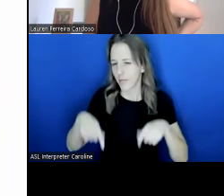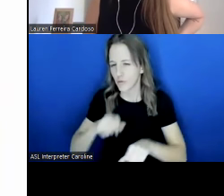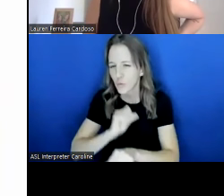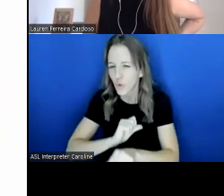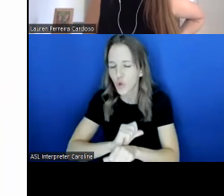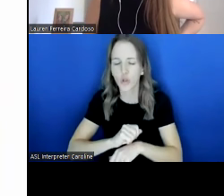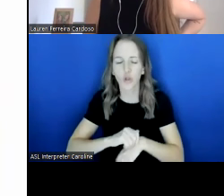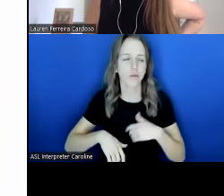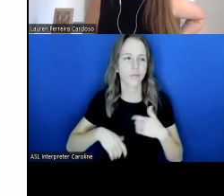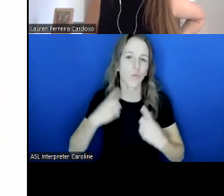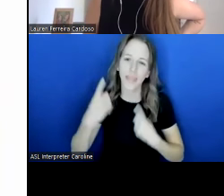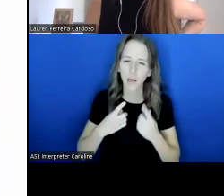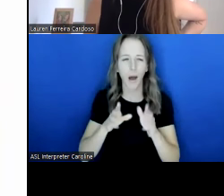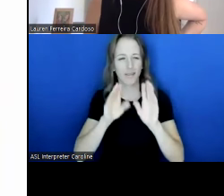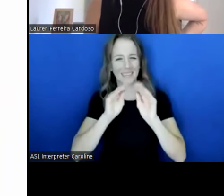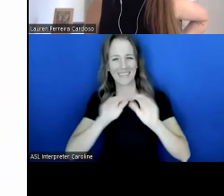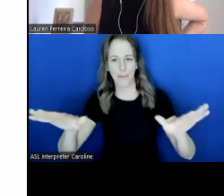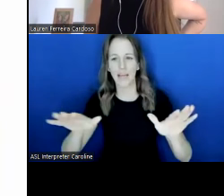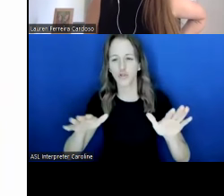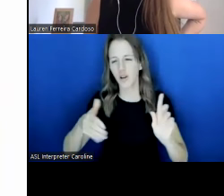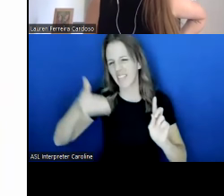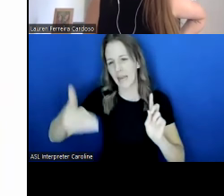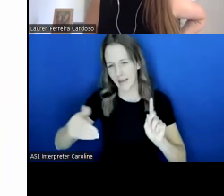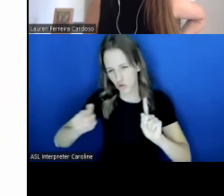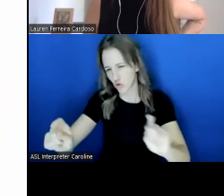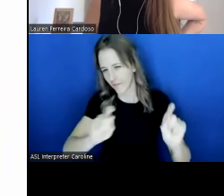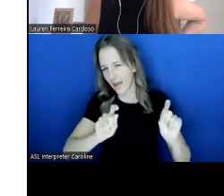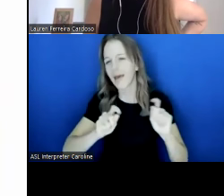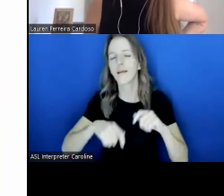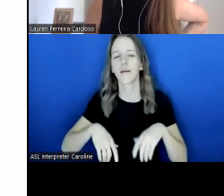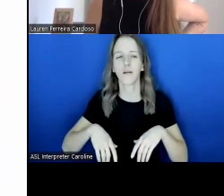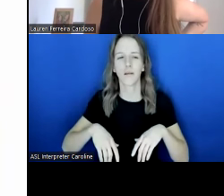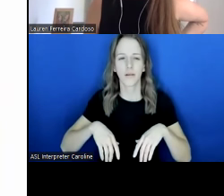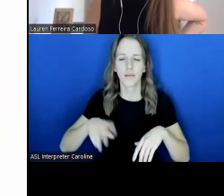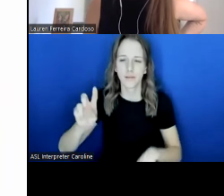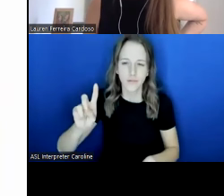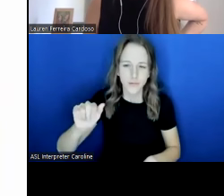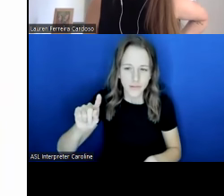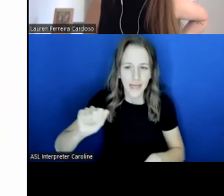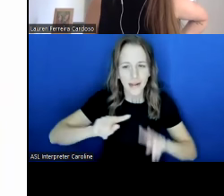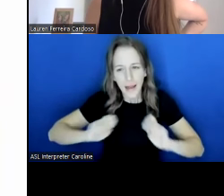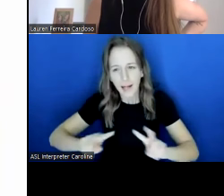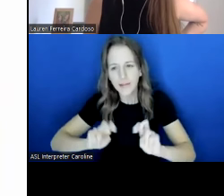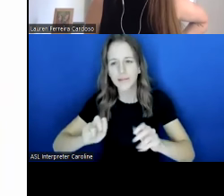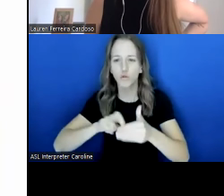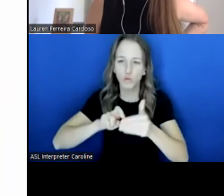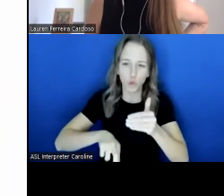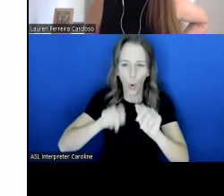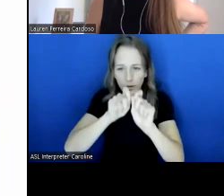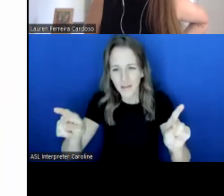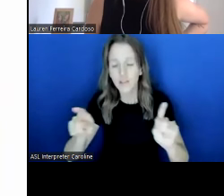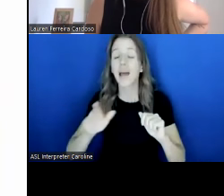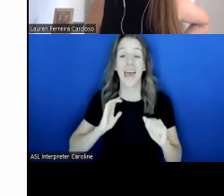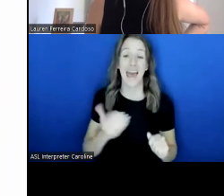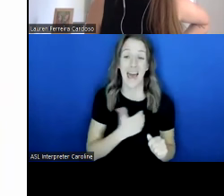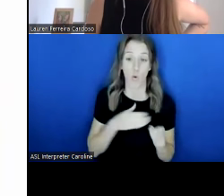about dissemination of the next survey and doing data analysis and dissemination of the results, our intention is to build